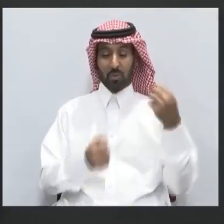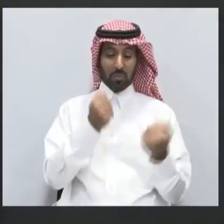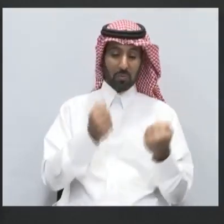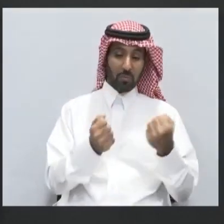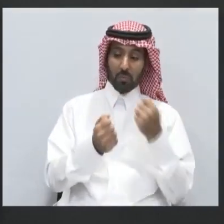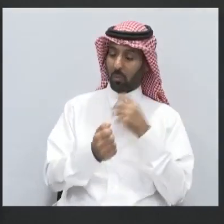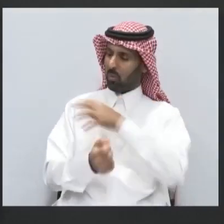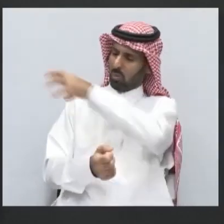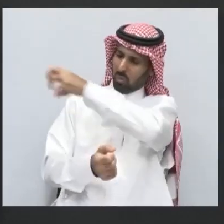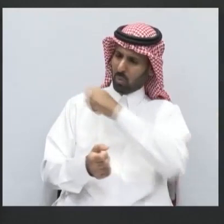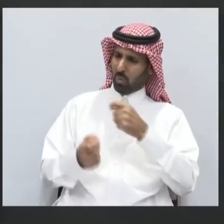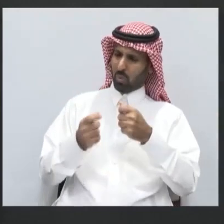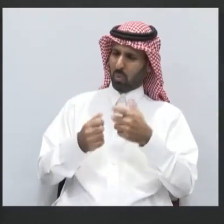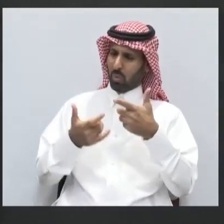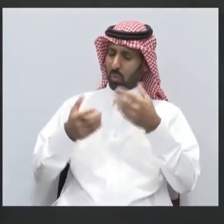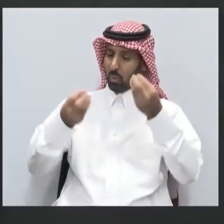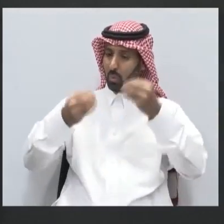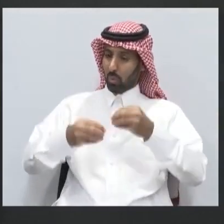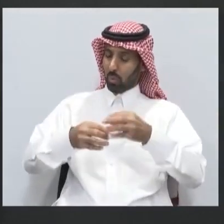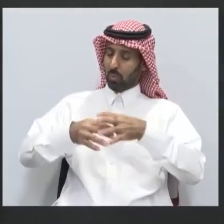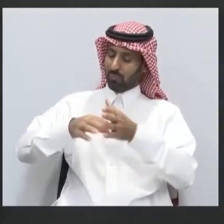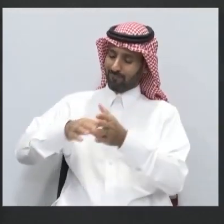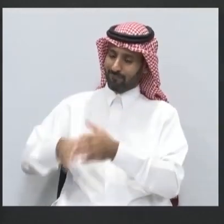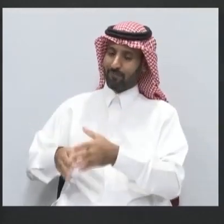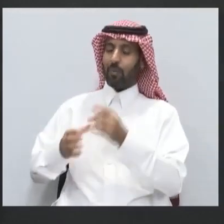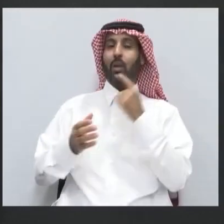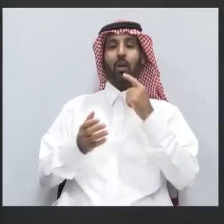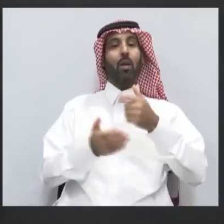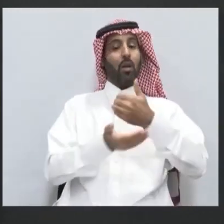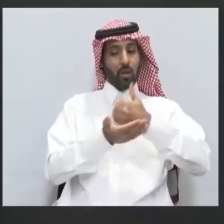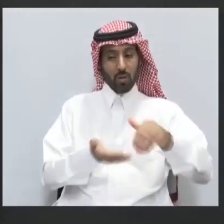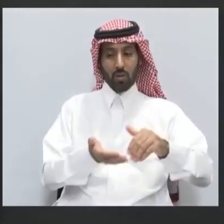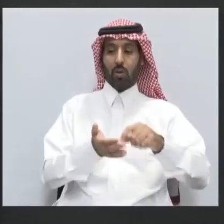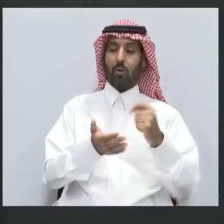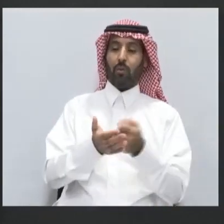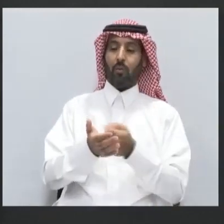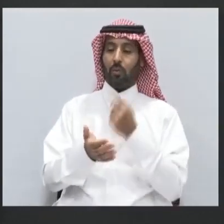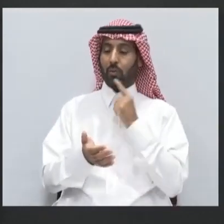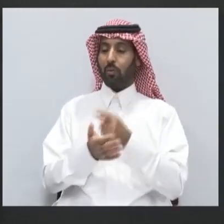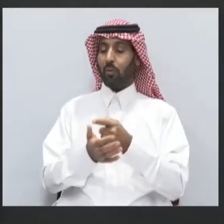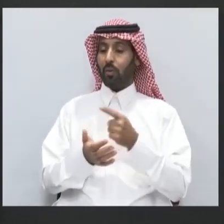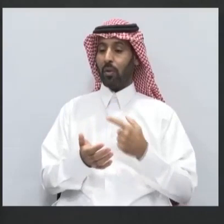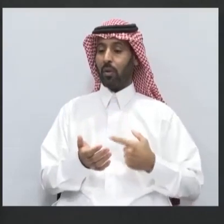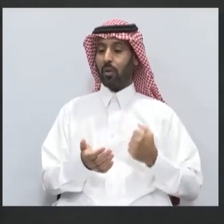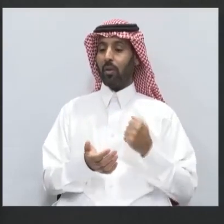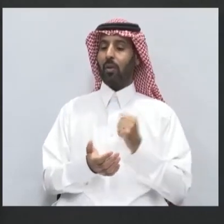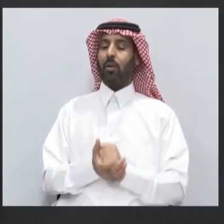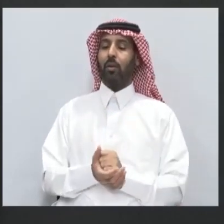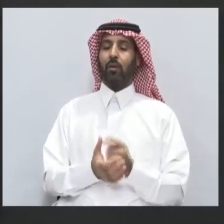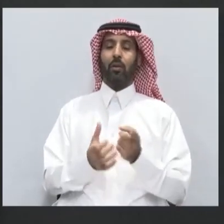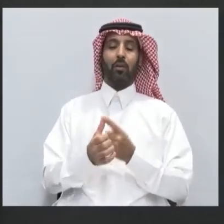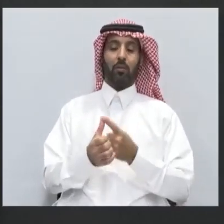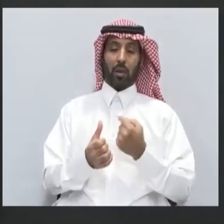car? Or is it the last one who signed a different name? Of course, to me, the most foolish one is the first